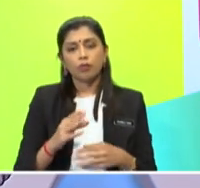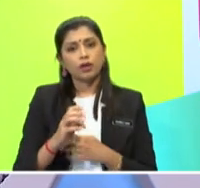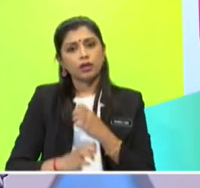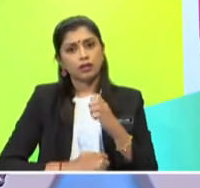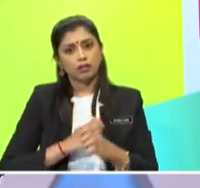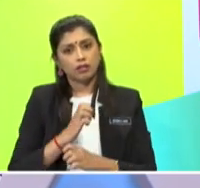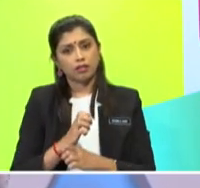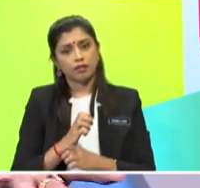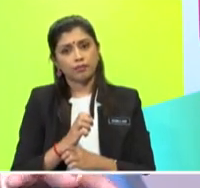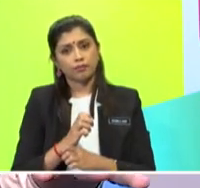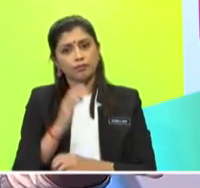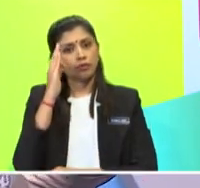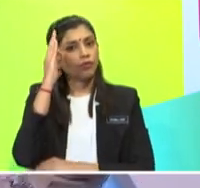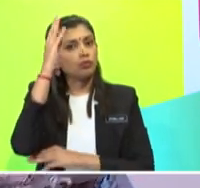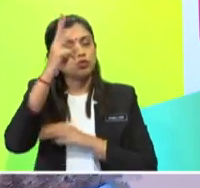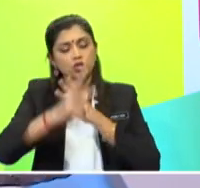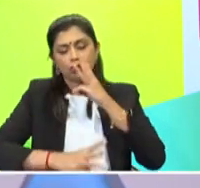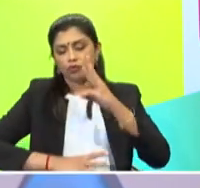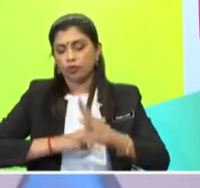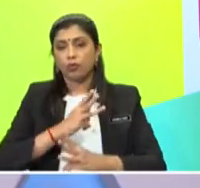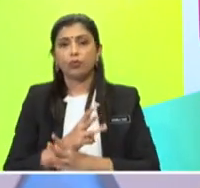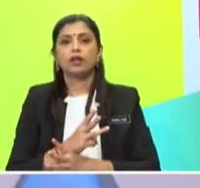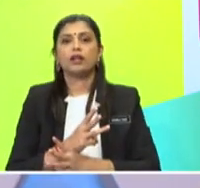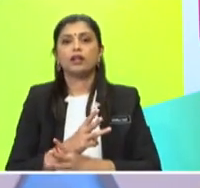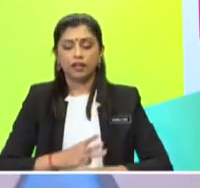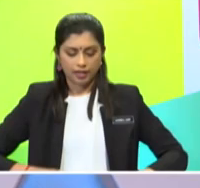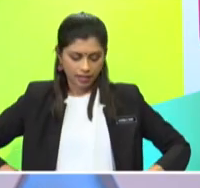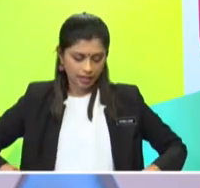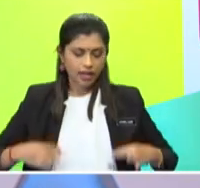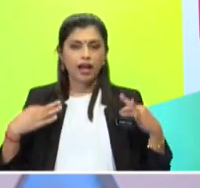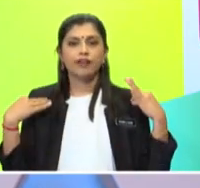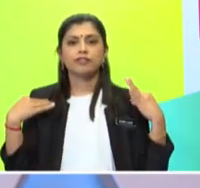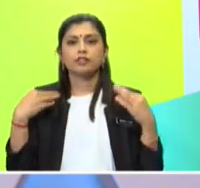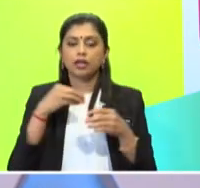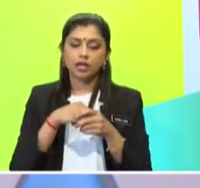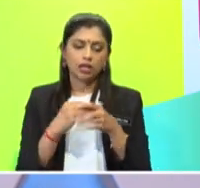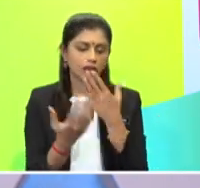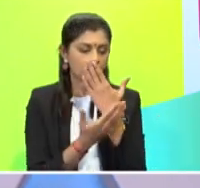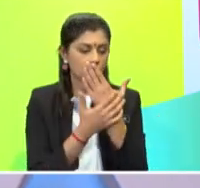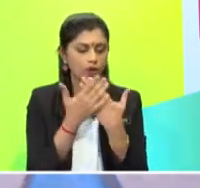future of the world. Lives in our hands.